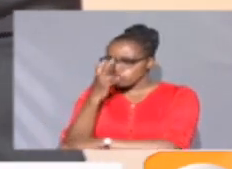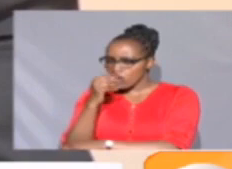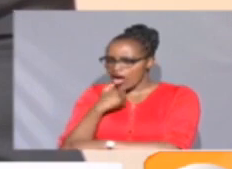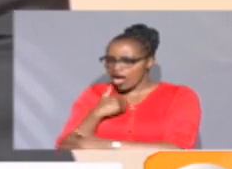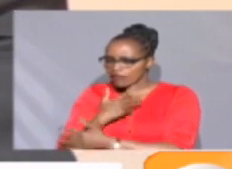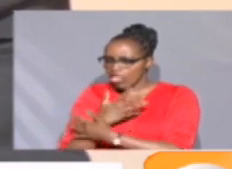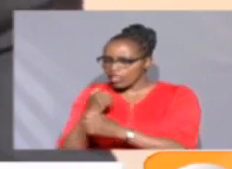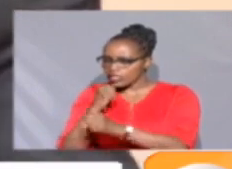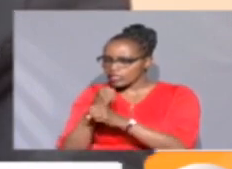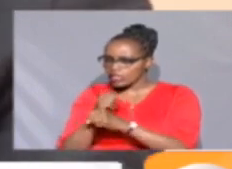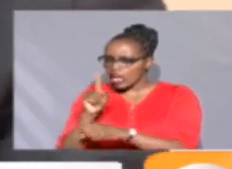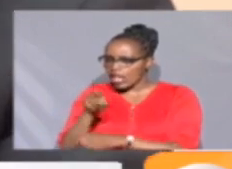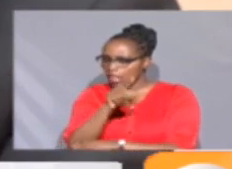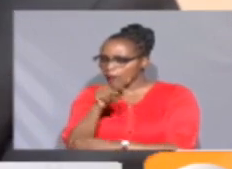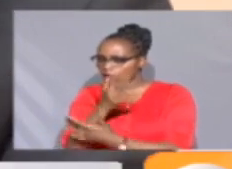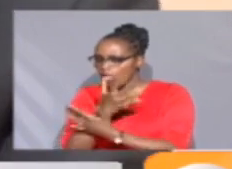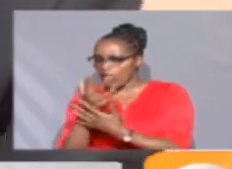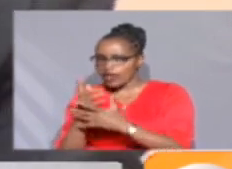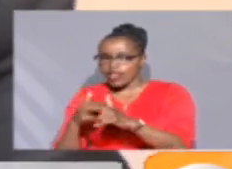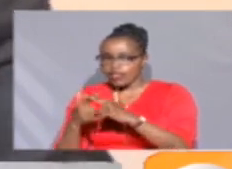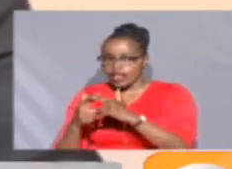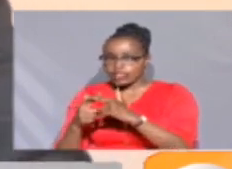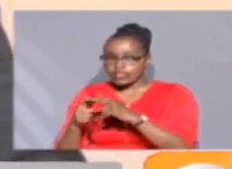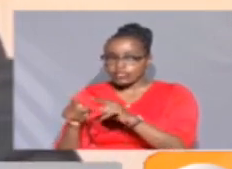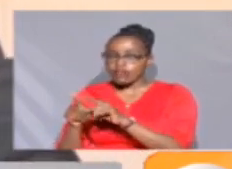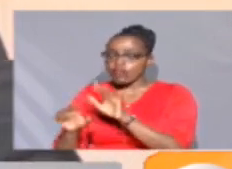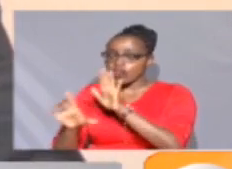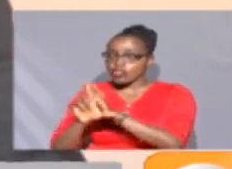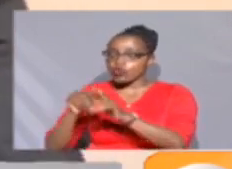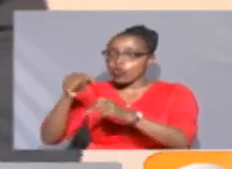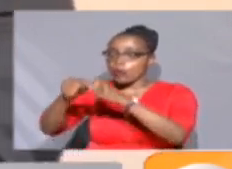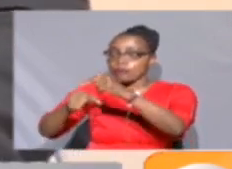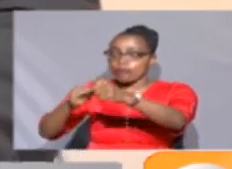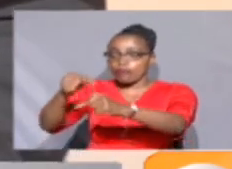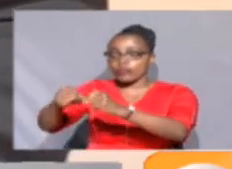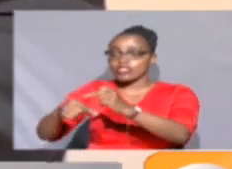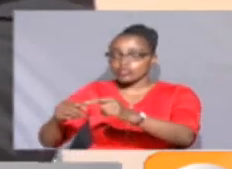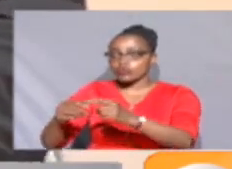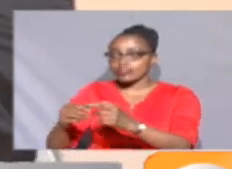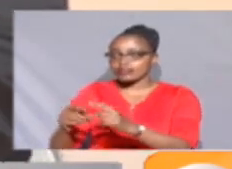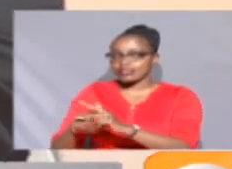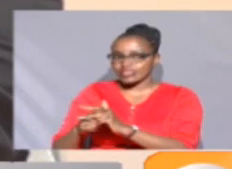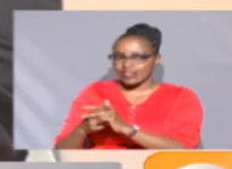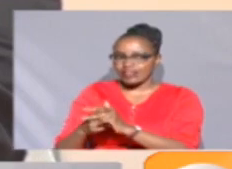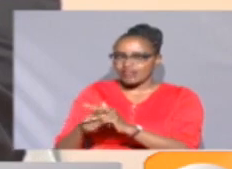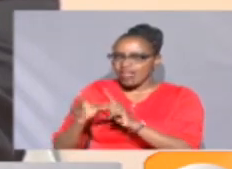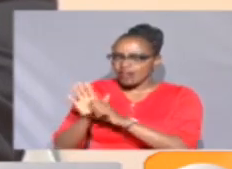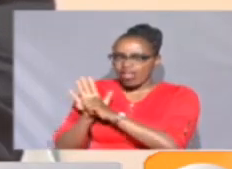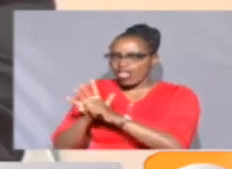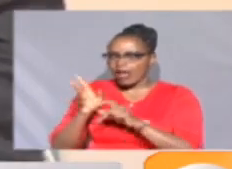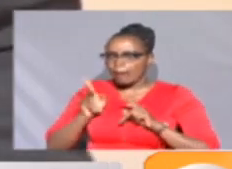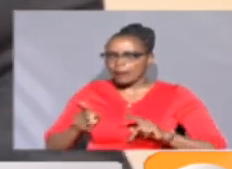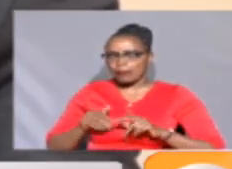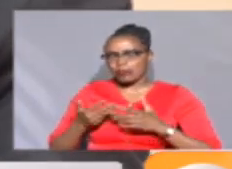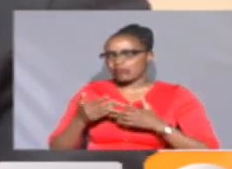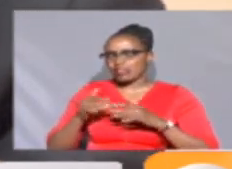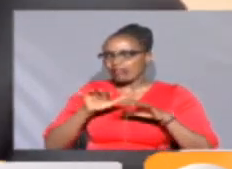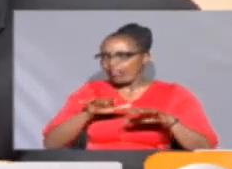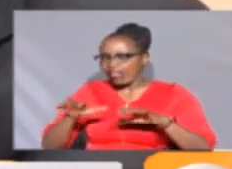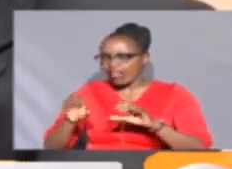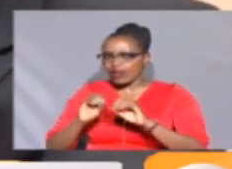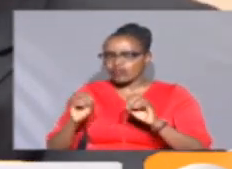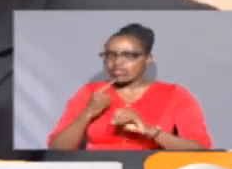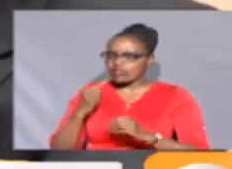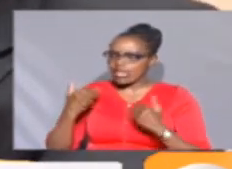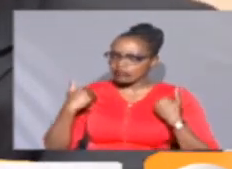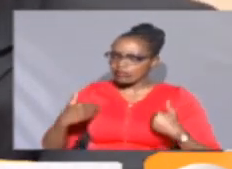having committed an offense, you will be subjected to legal process. This thing of harassing people are not necessary. Tell